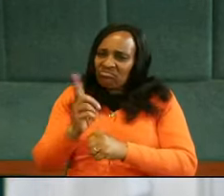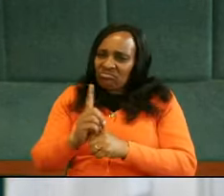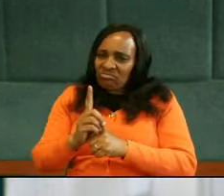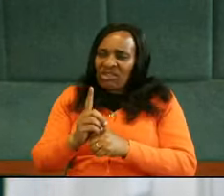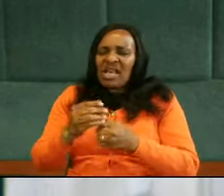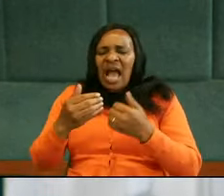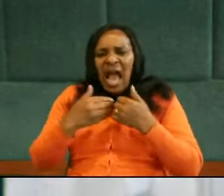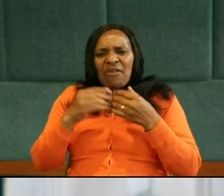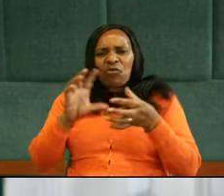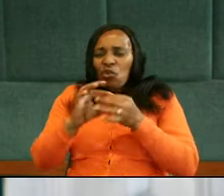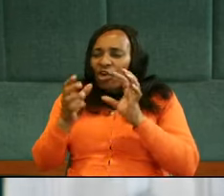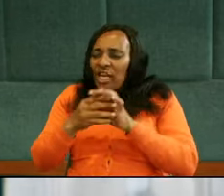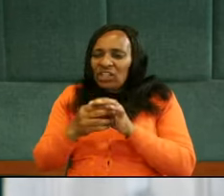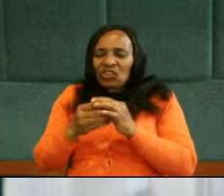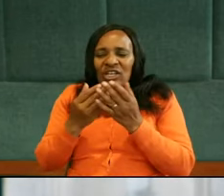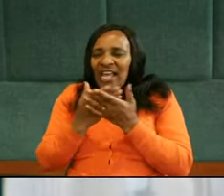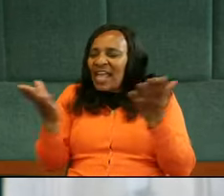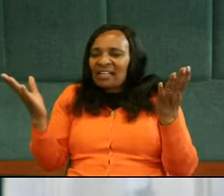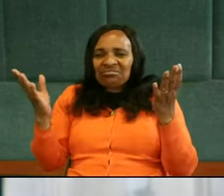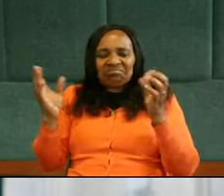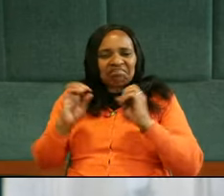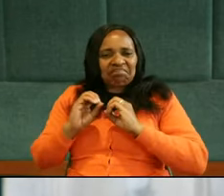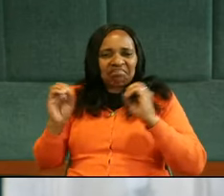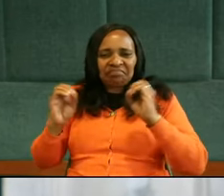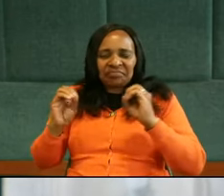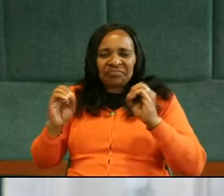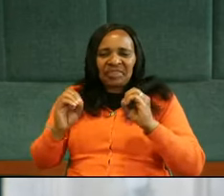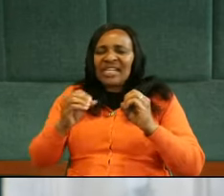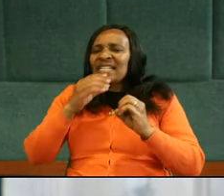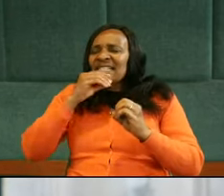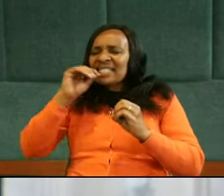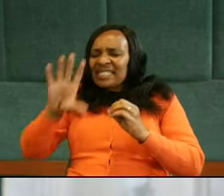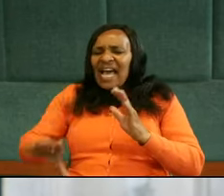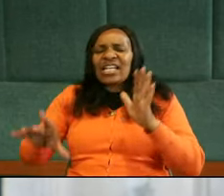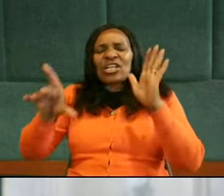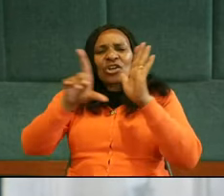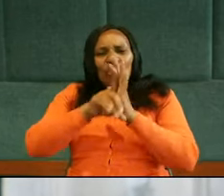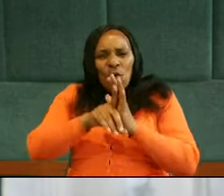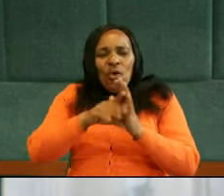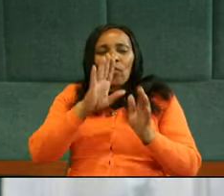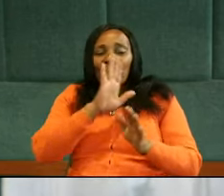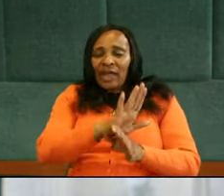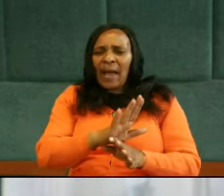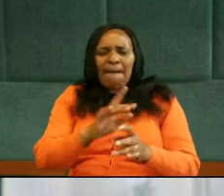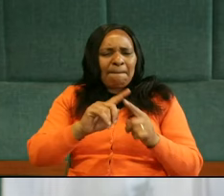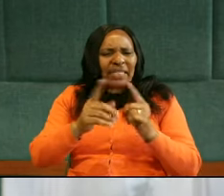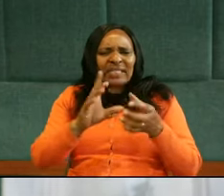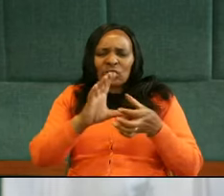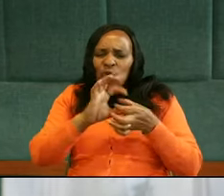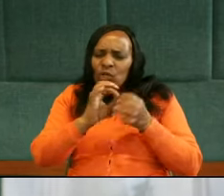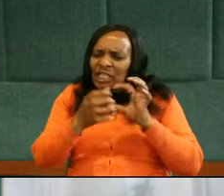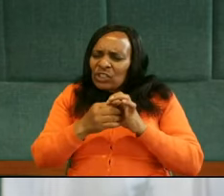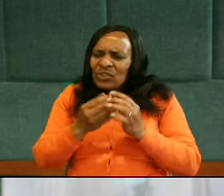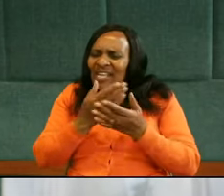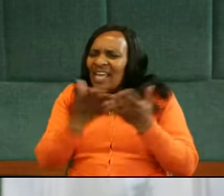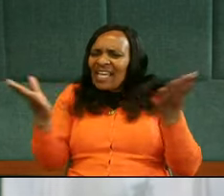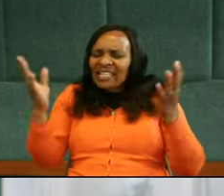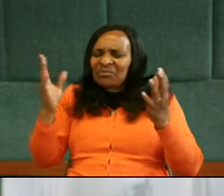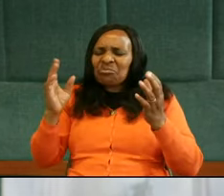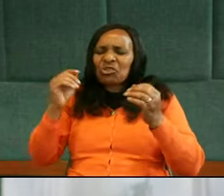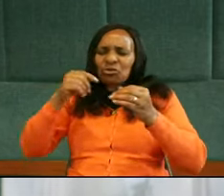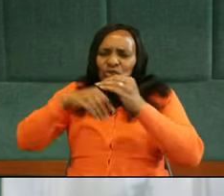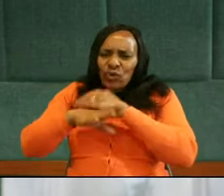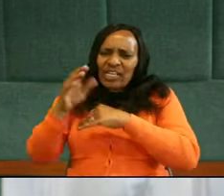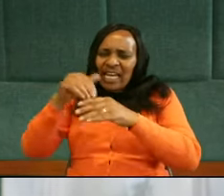other than being the king's son-in-law, he had no connections whatsoever to be heir to the throne